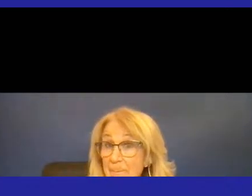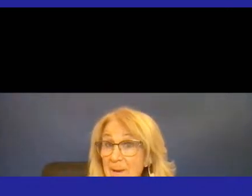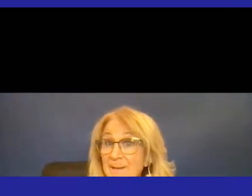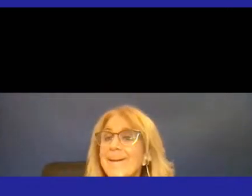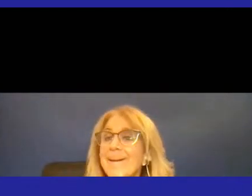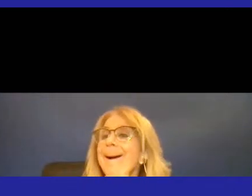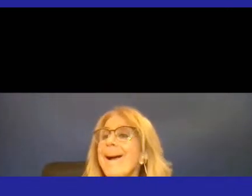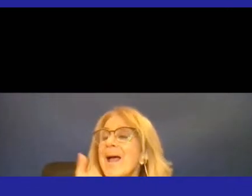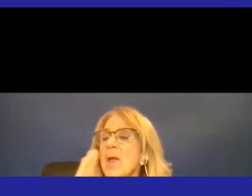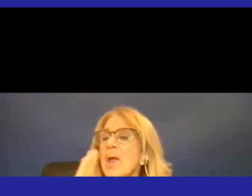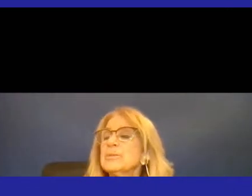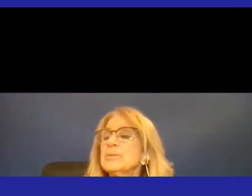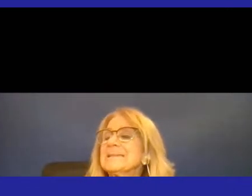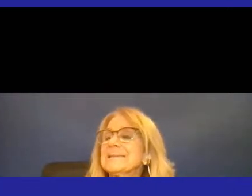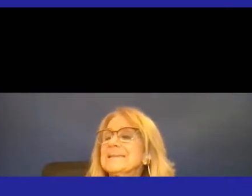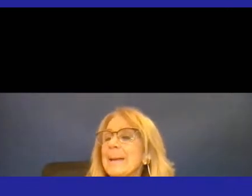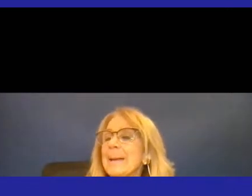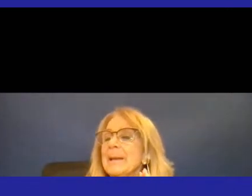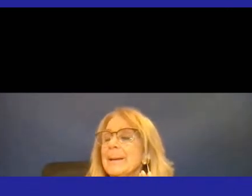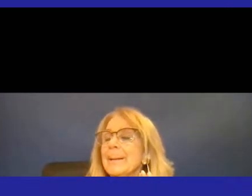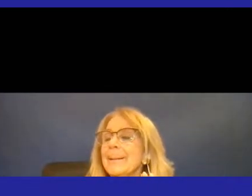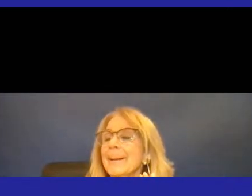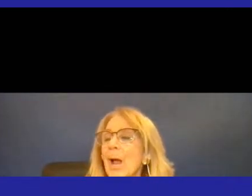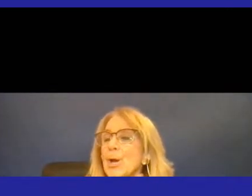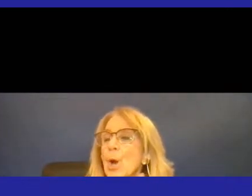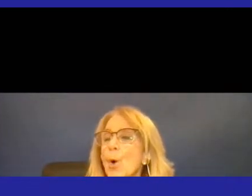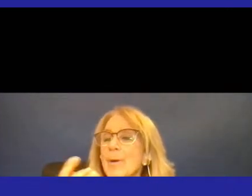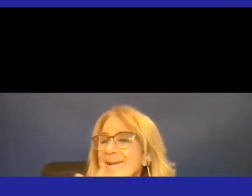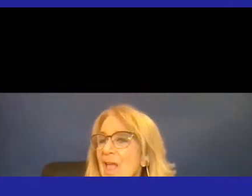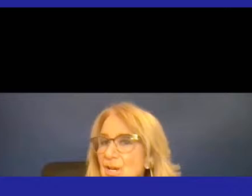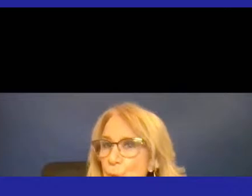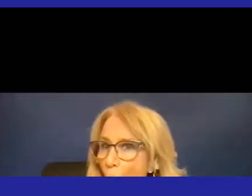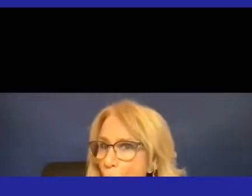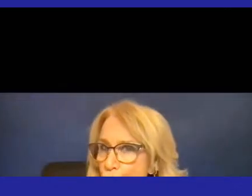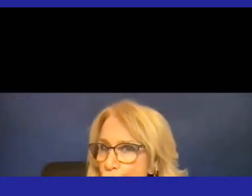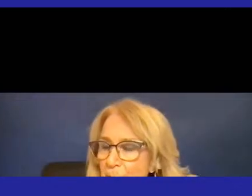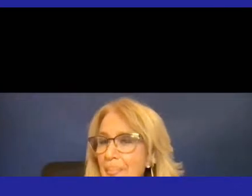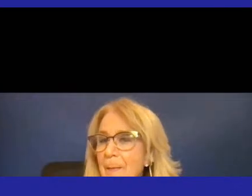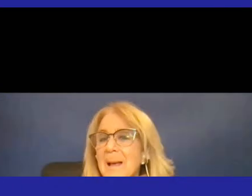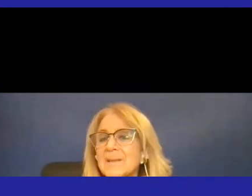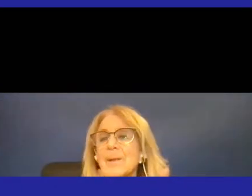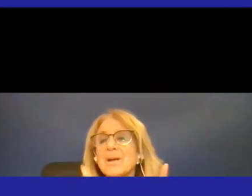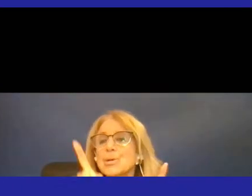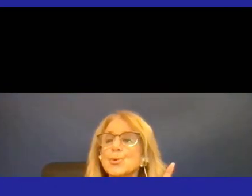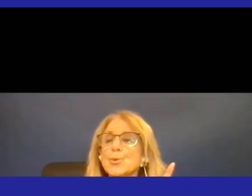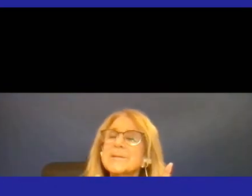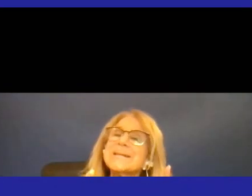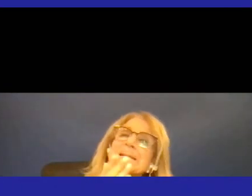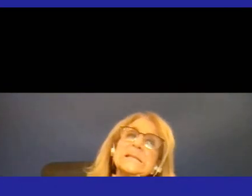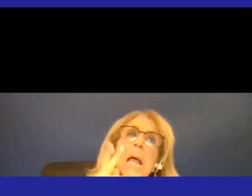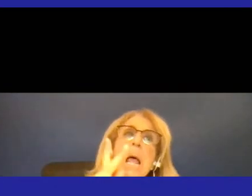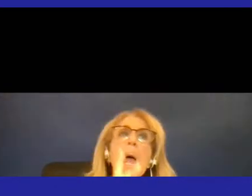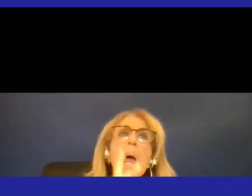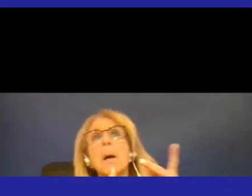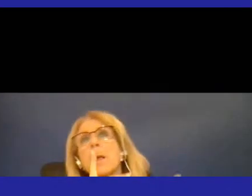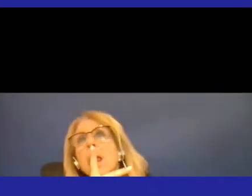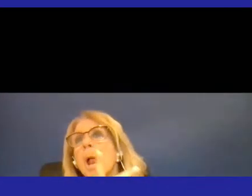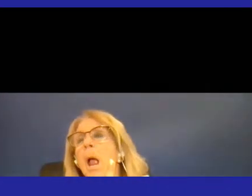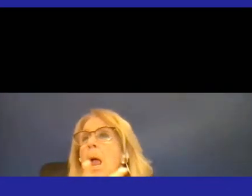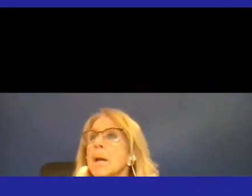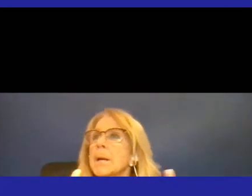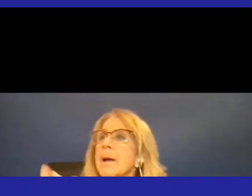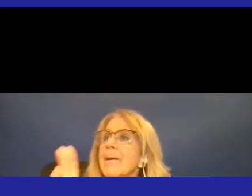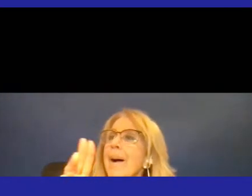the message. So, but you would need some sort of meaningful Yep. use. I